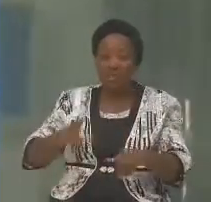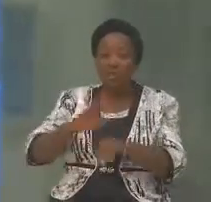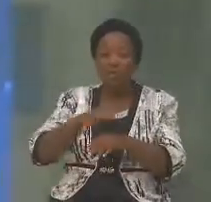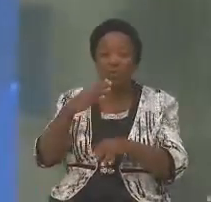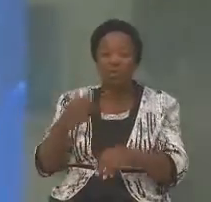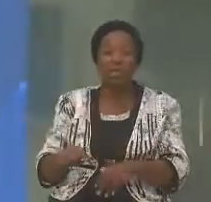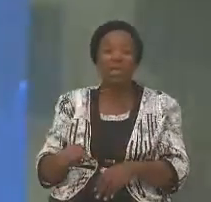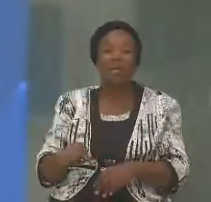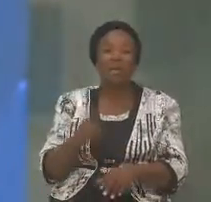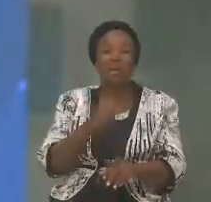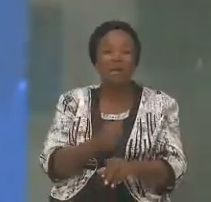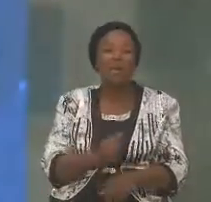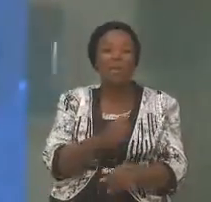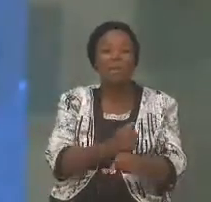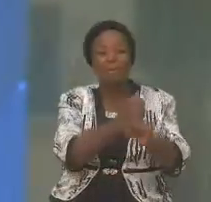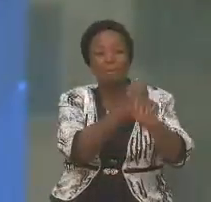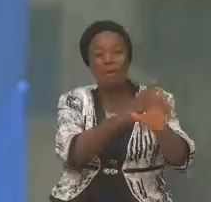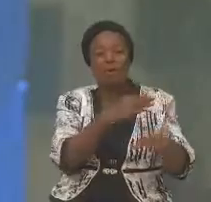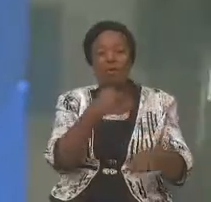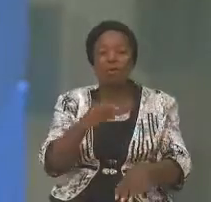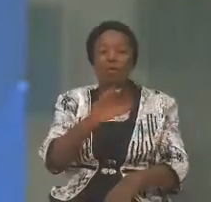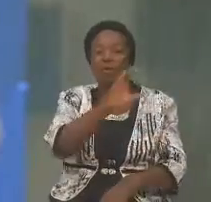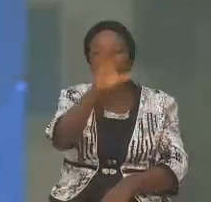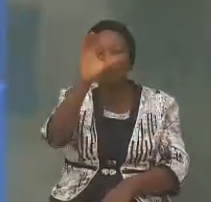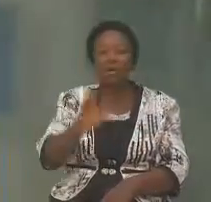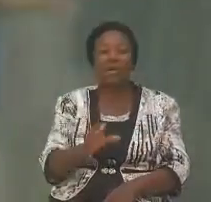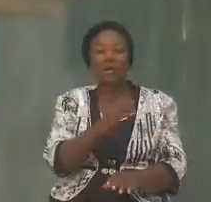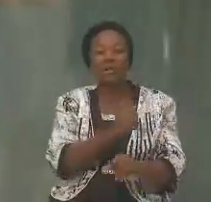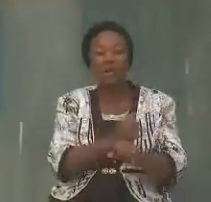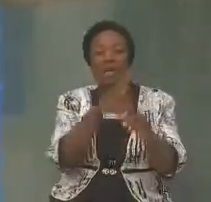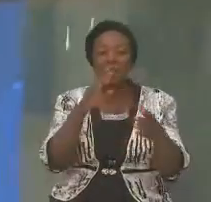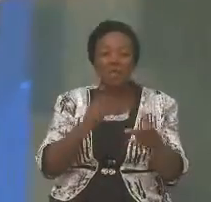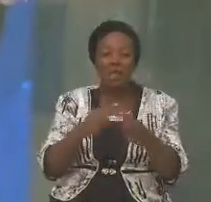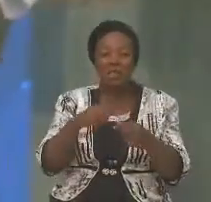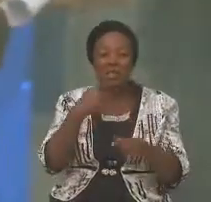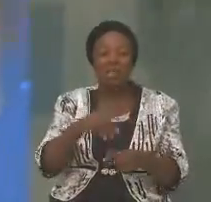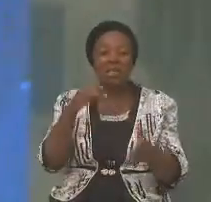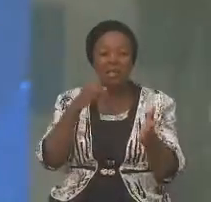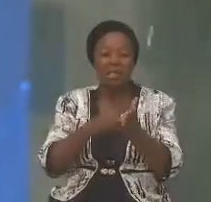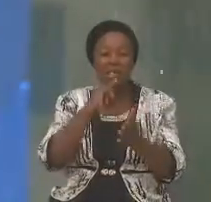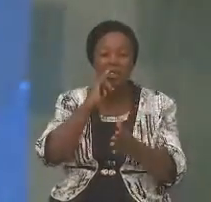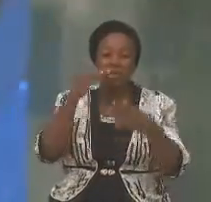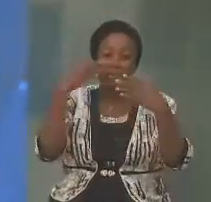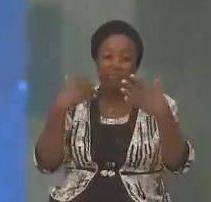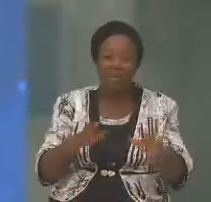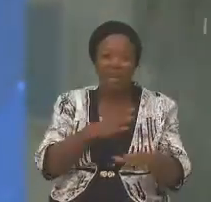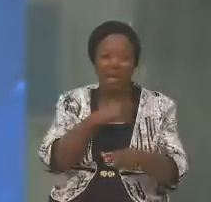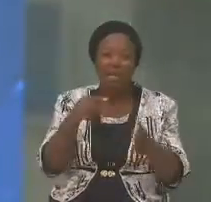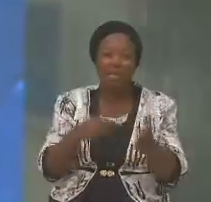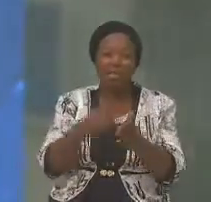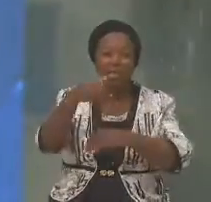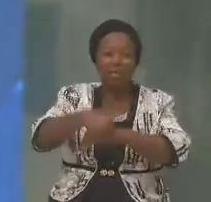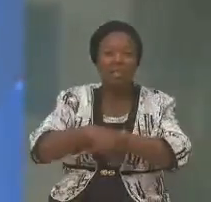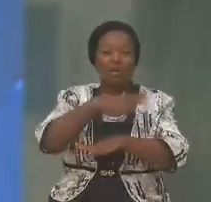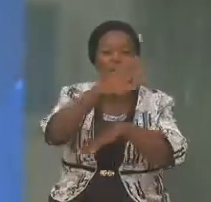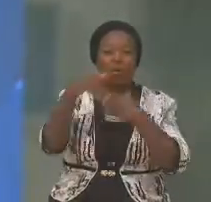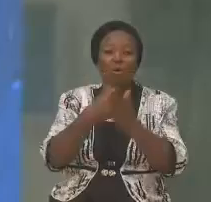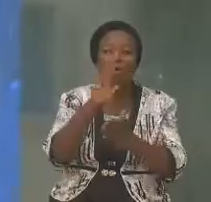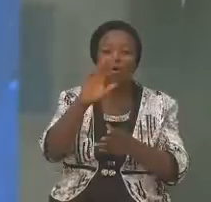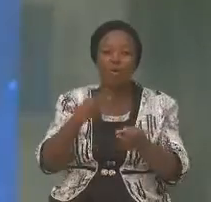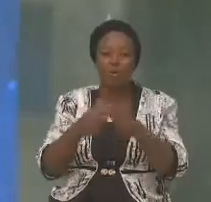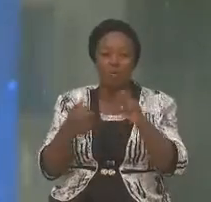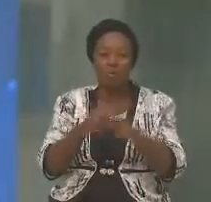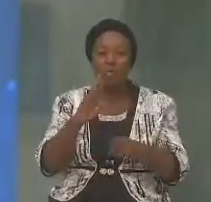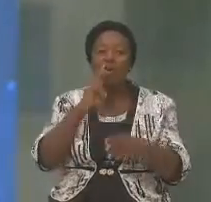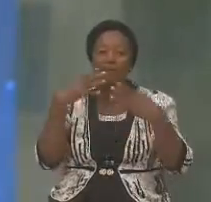Christ on the Mount Calvary. He already pronounced. He said, it is finished. And